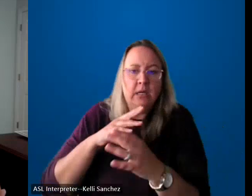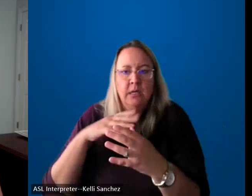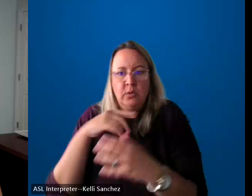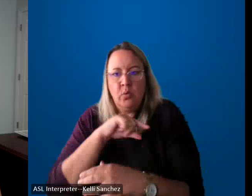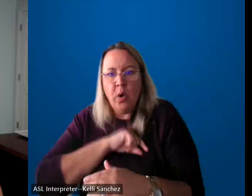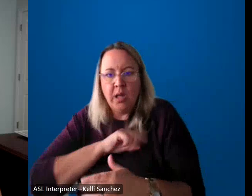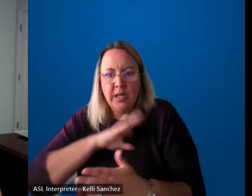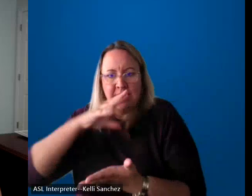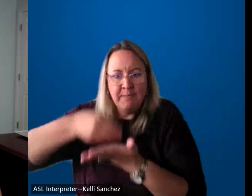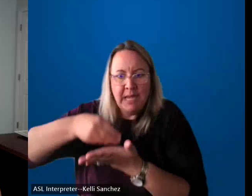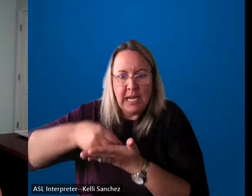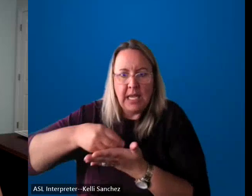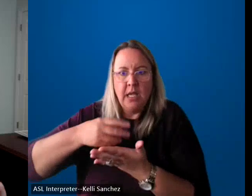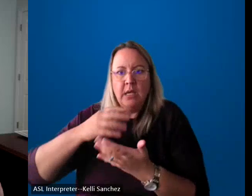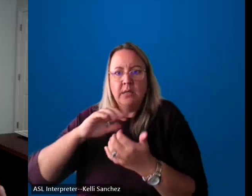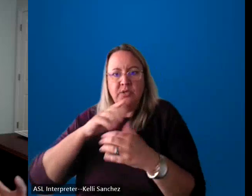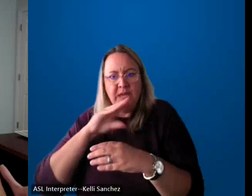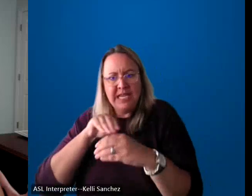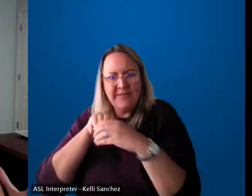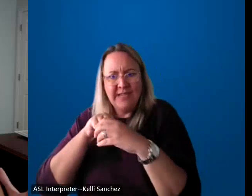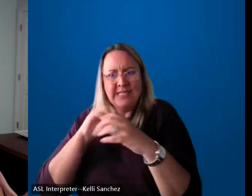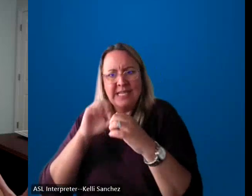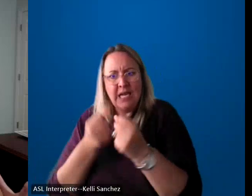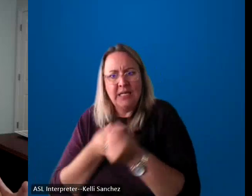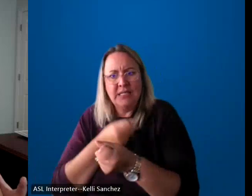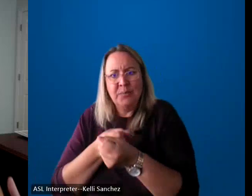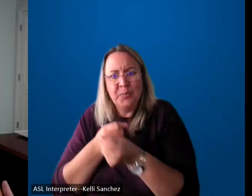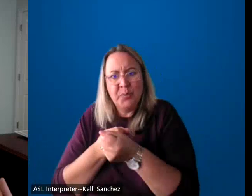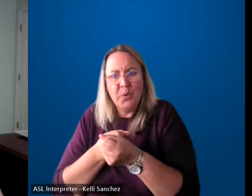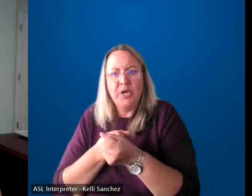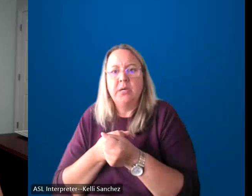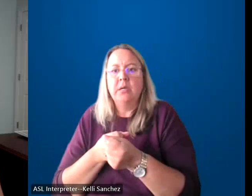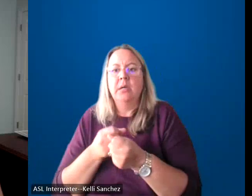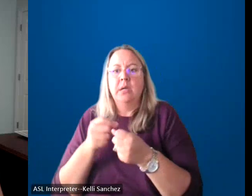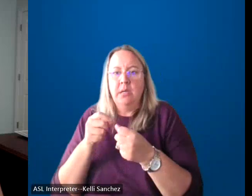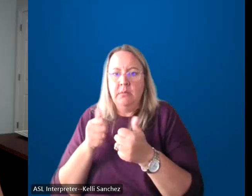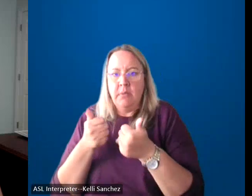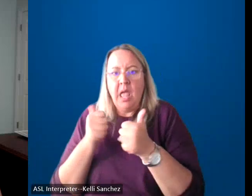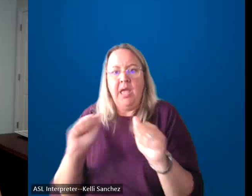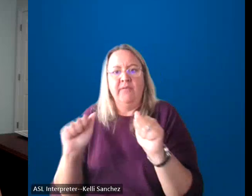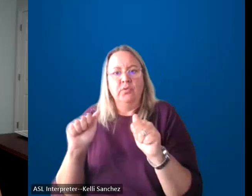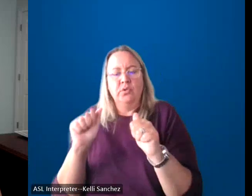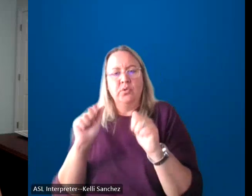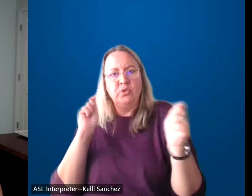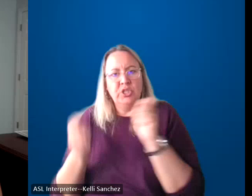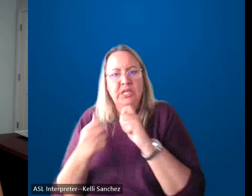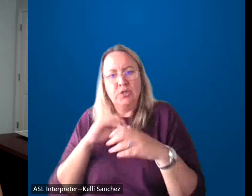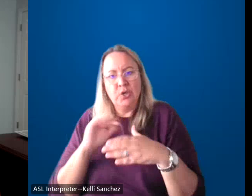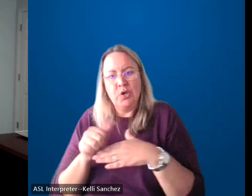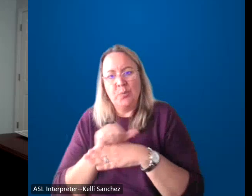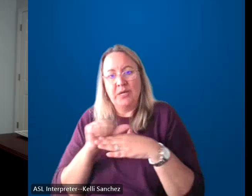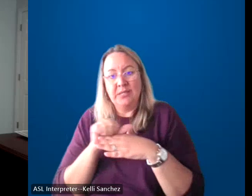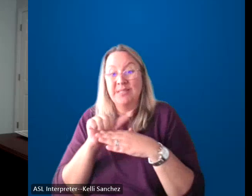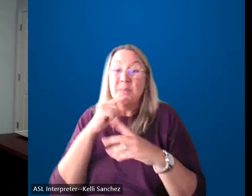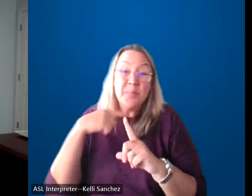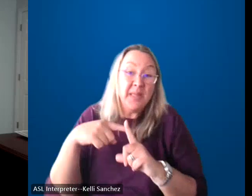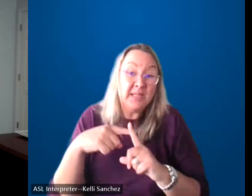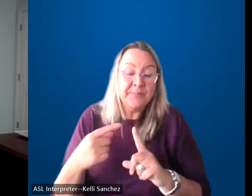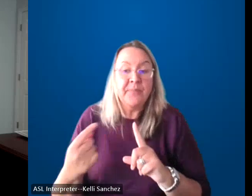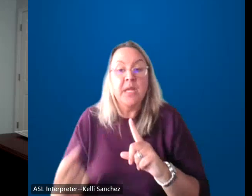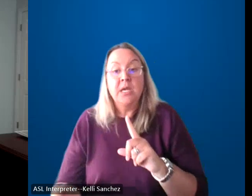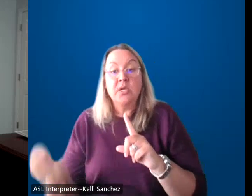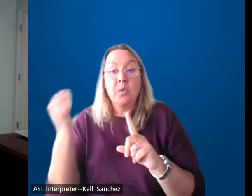money and dollars into really helping to support efforts that will help to change our practices. And kind of coming back to